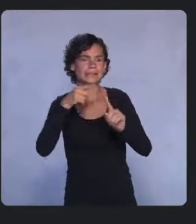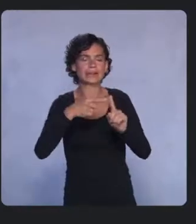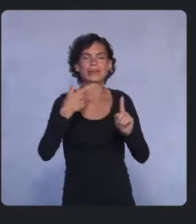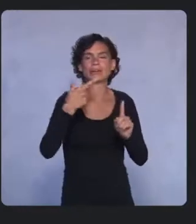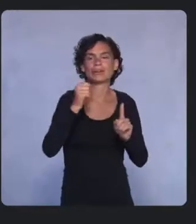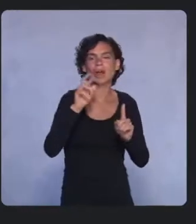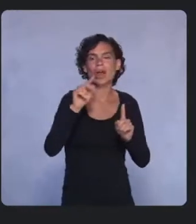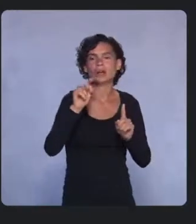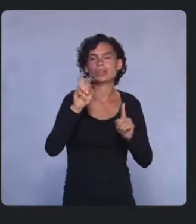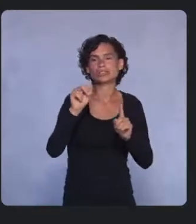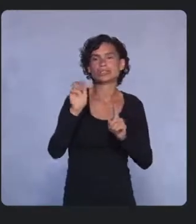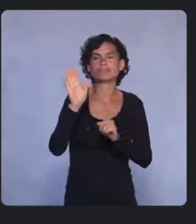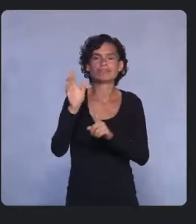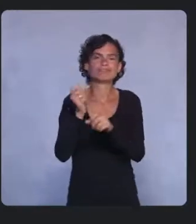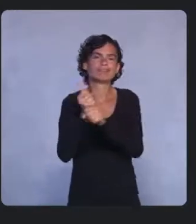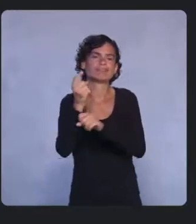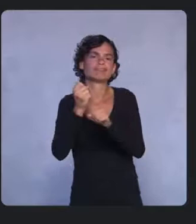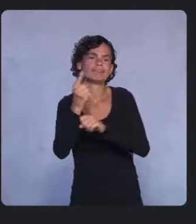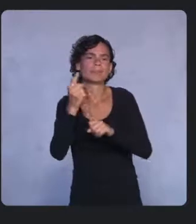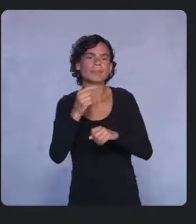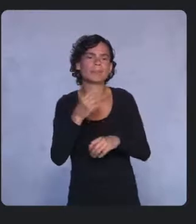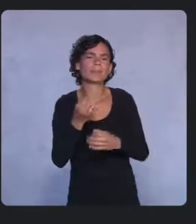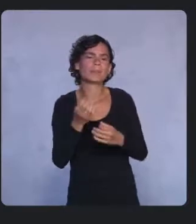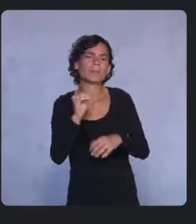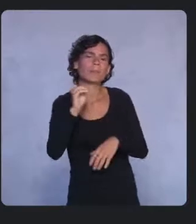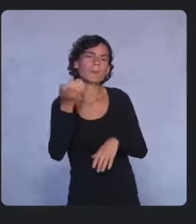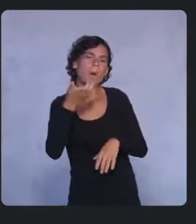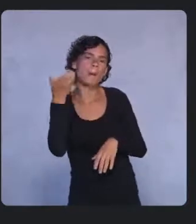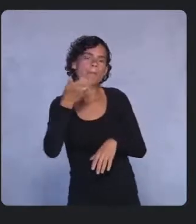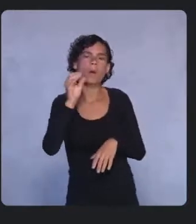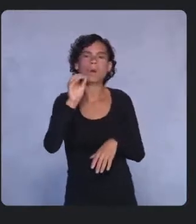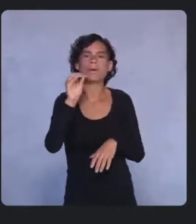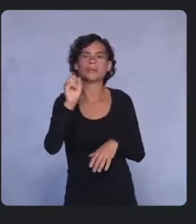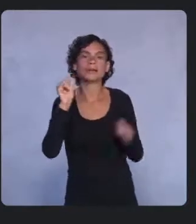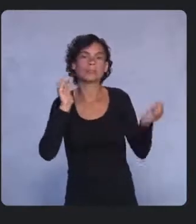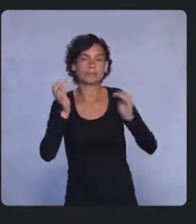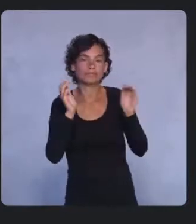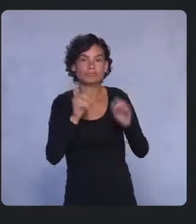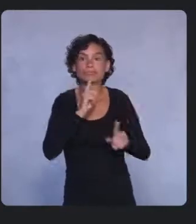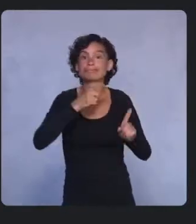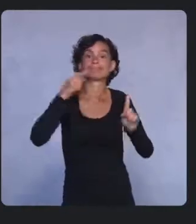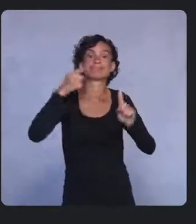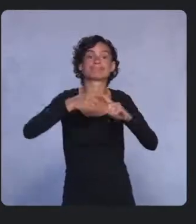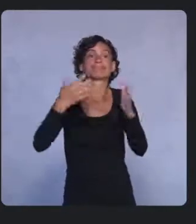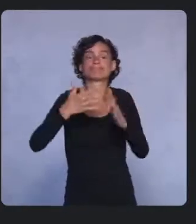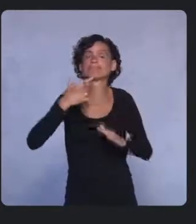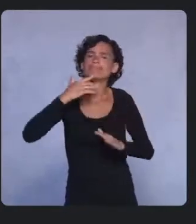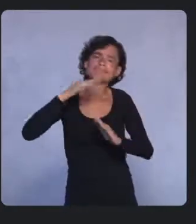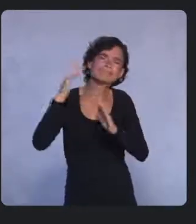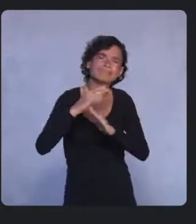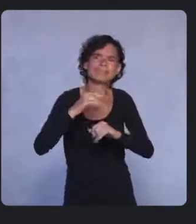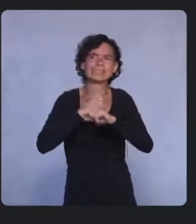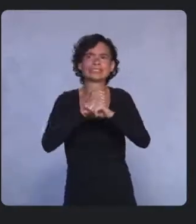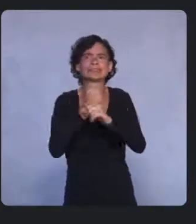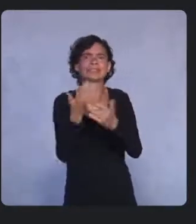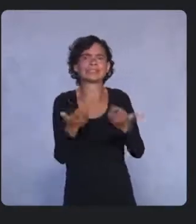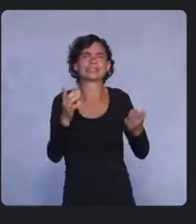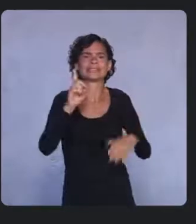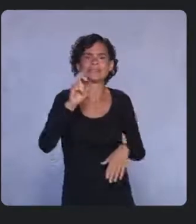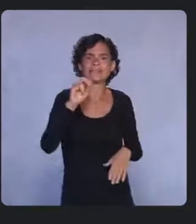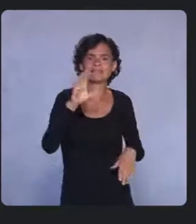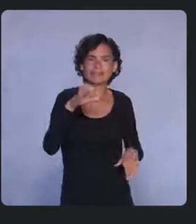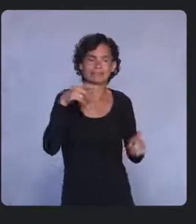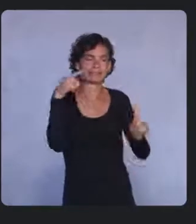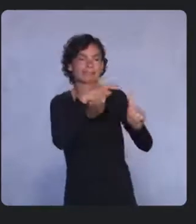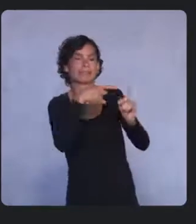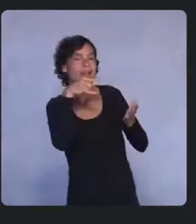Report. Simply put, the most secure devices run on Android. And with Android 12, we're going